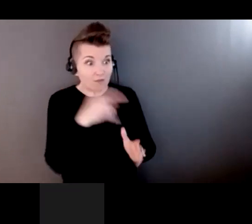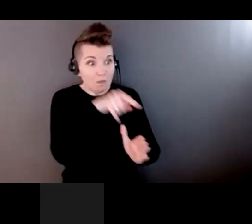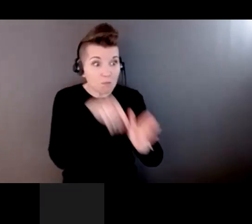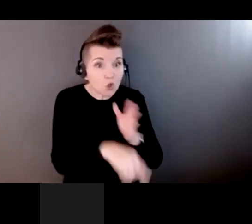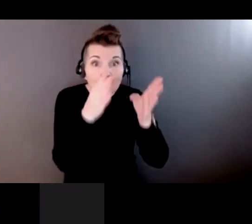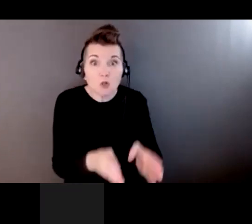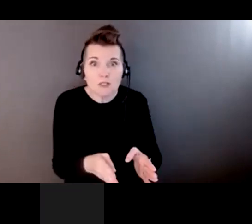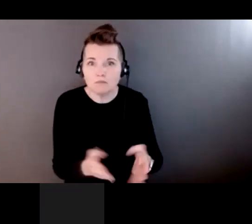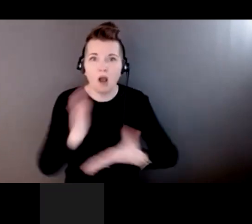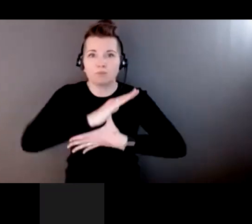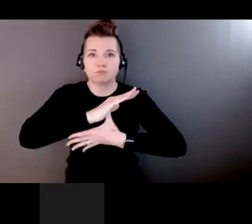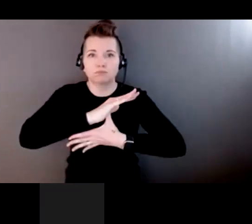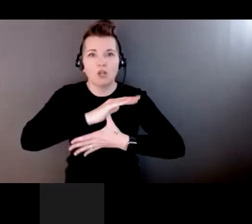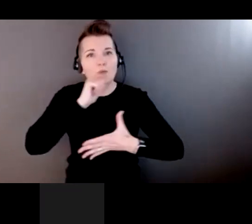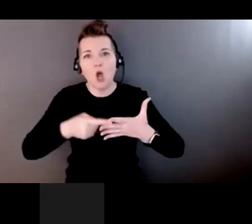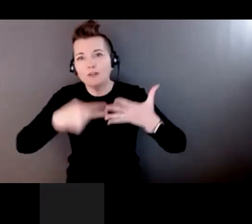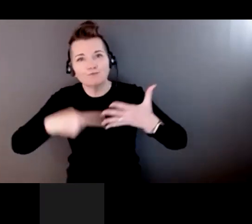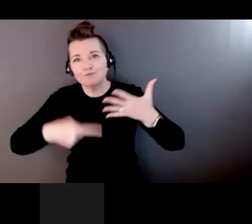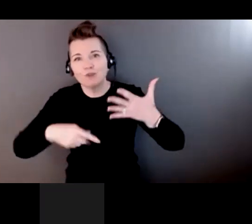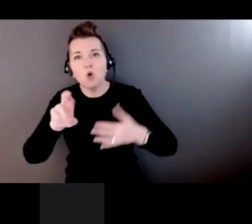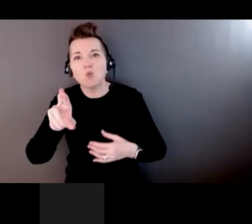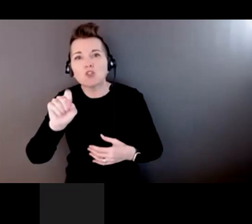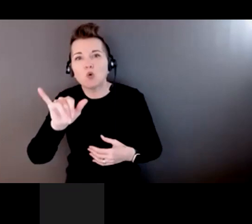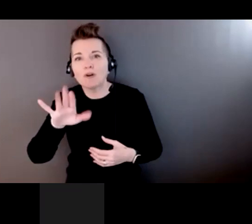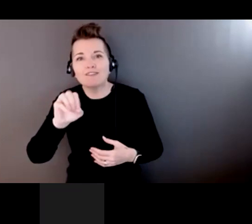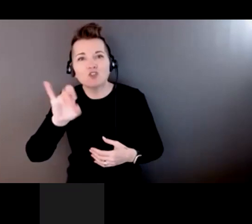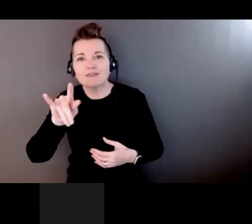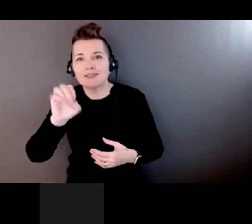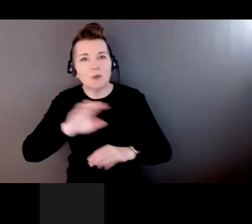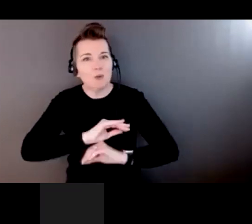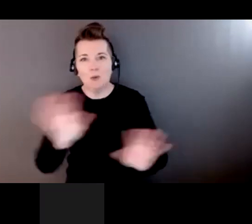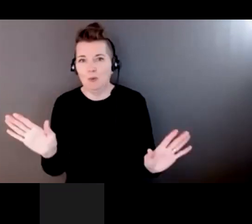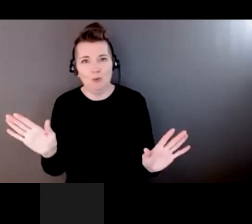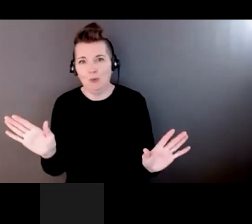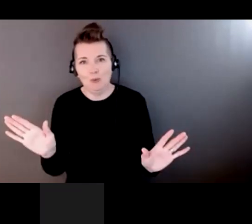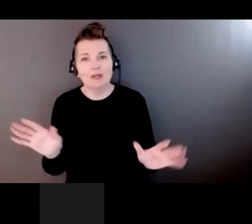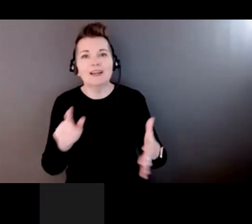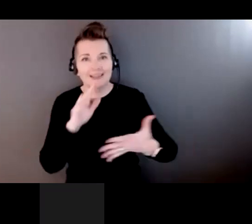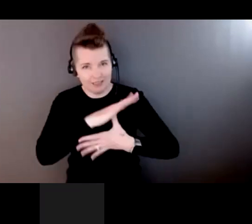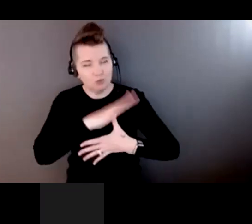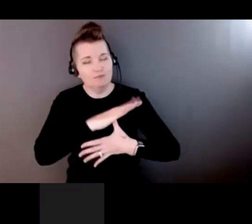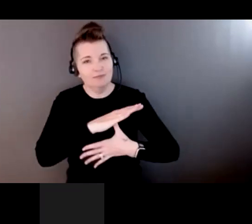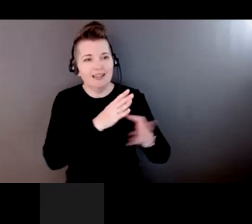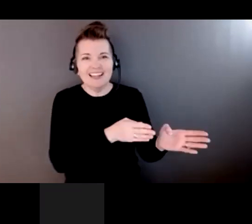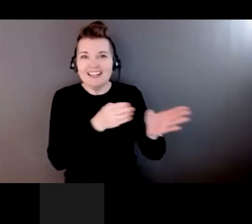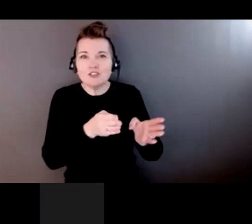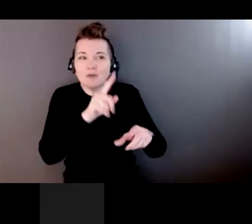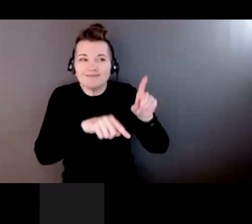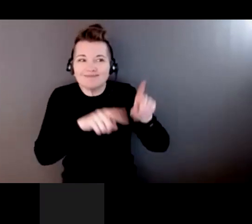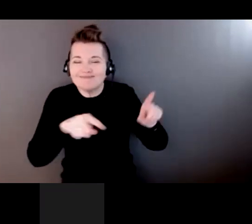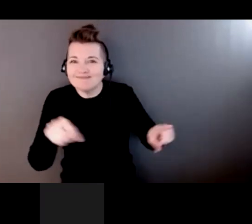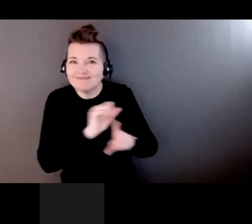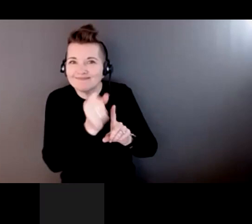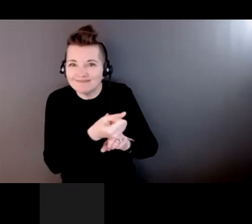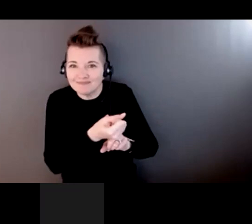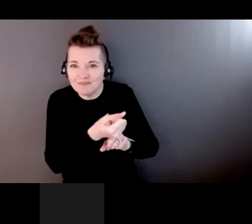divert it. Maybe we need to get approval, maybe we need to talk to a superior, etc. As part of that decision, whether